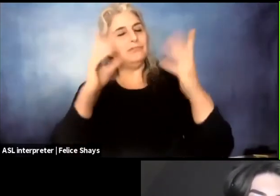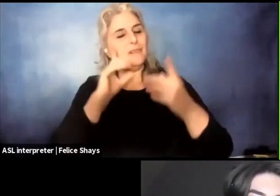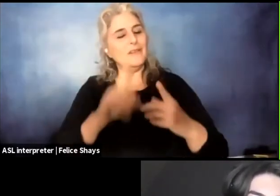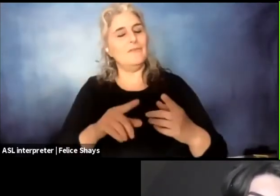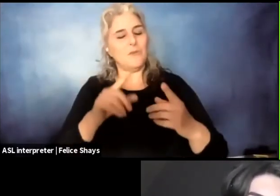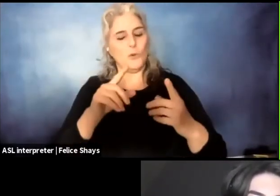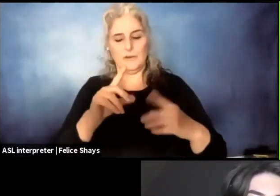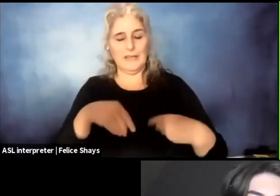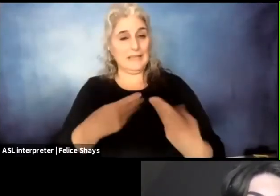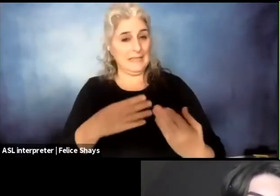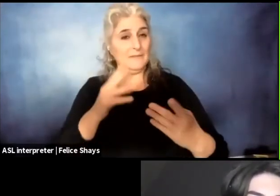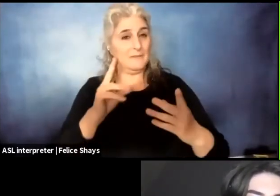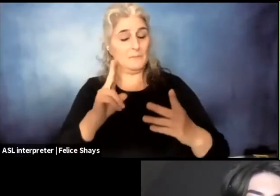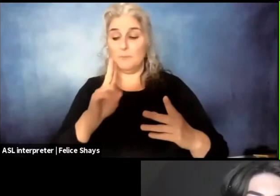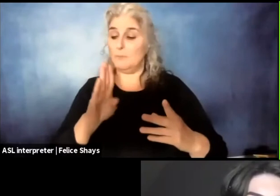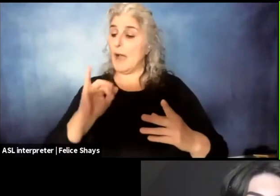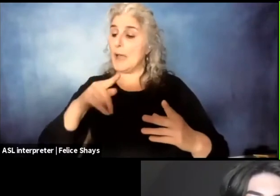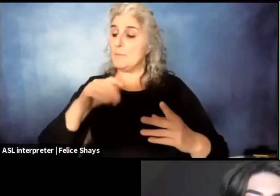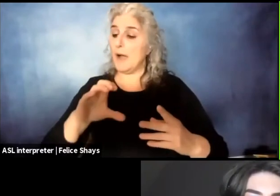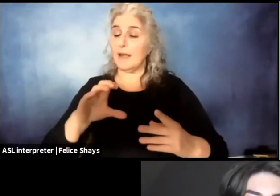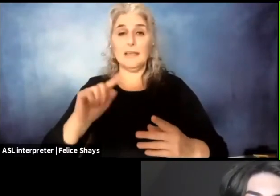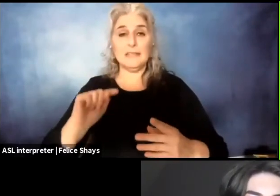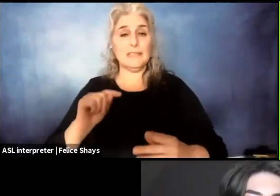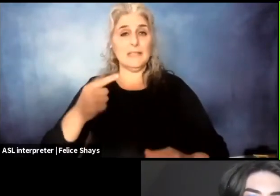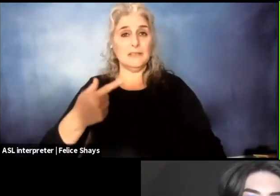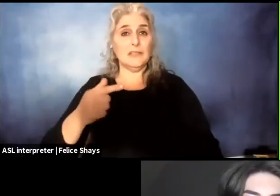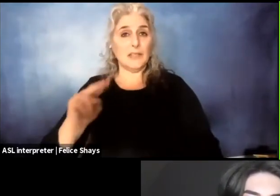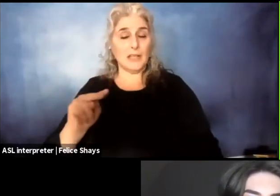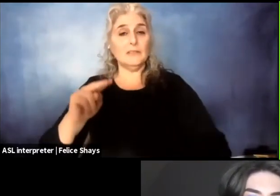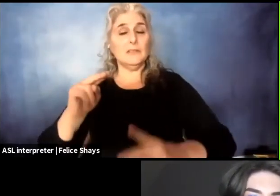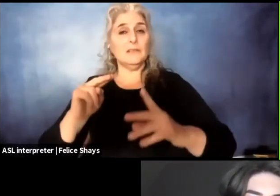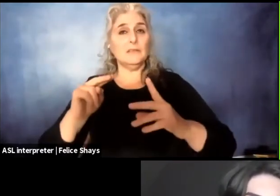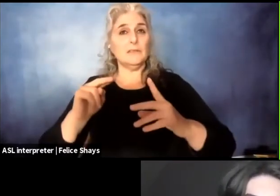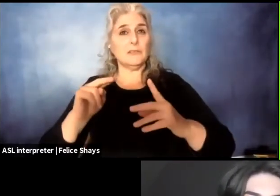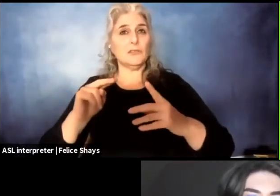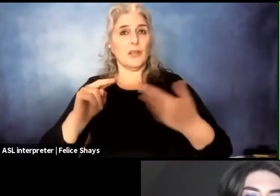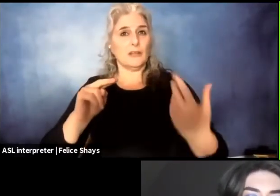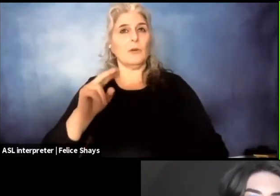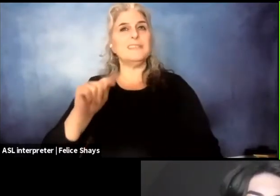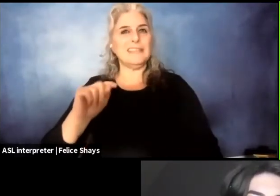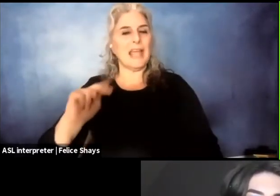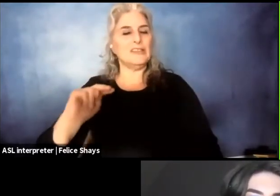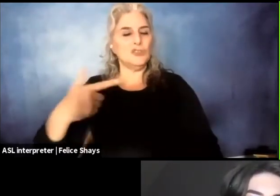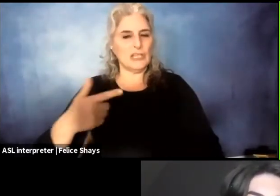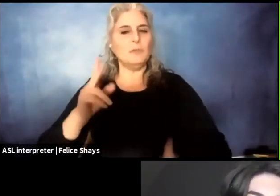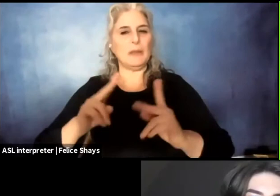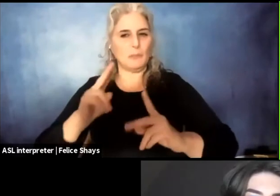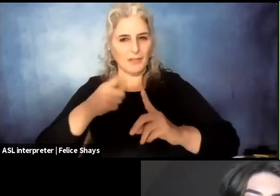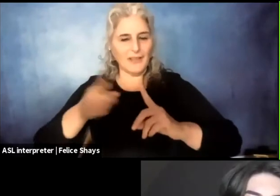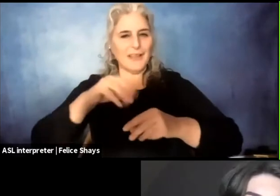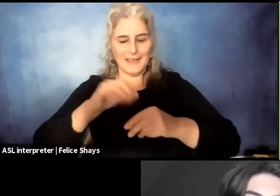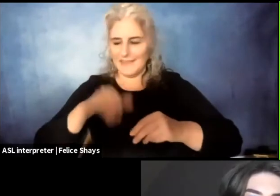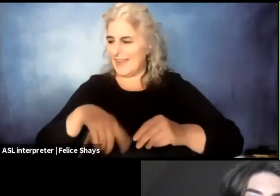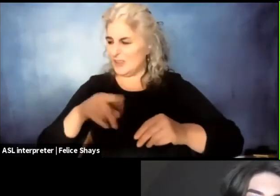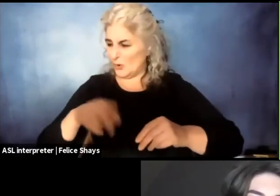sex work industries and really helping us be able to, again, expand ideas around sex and sexuality, be more progressive,